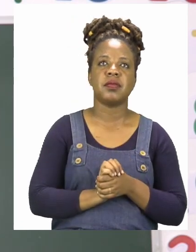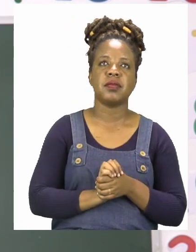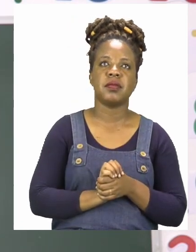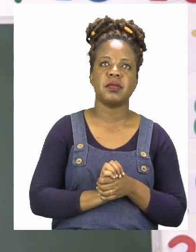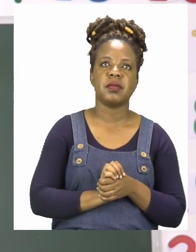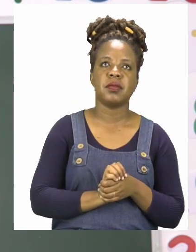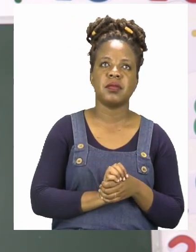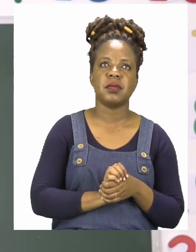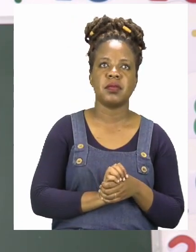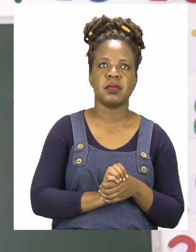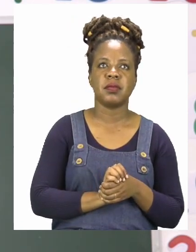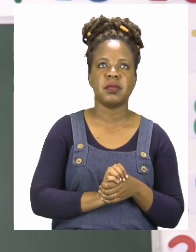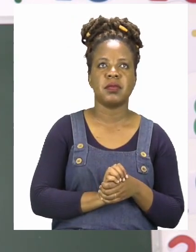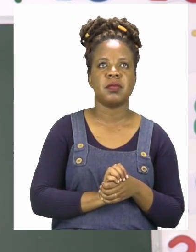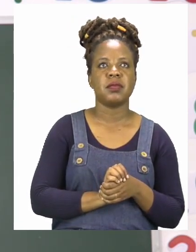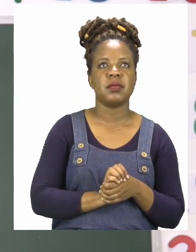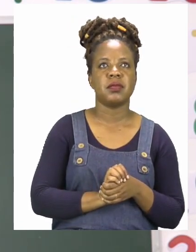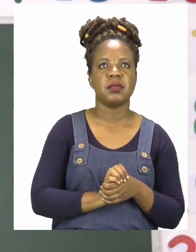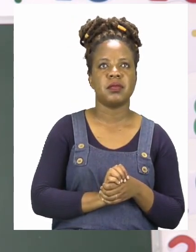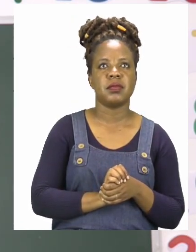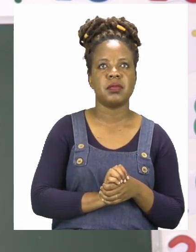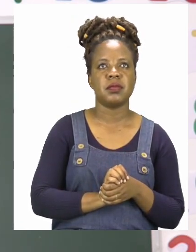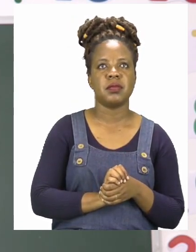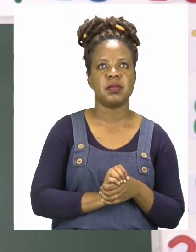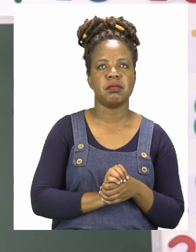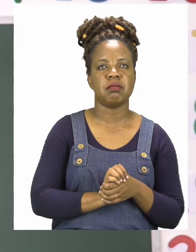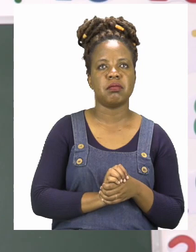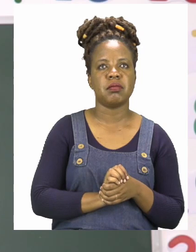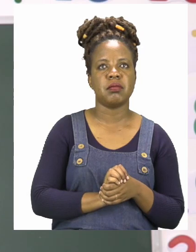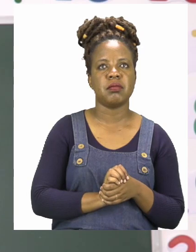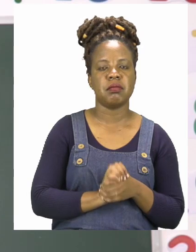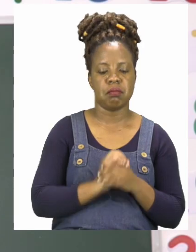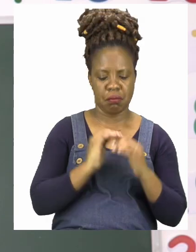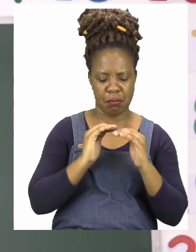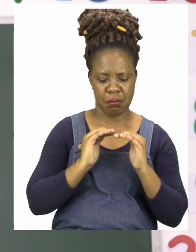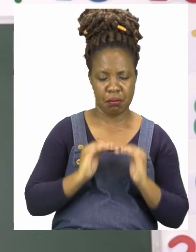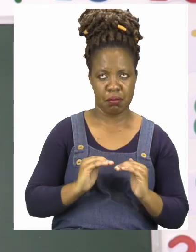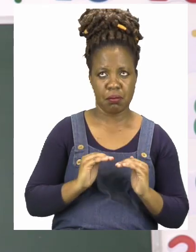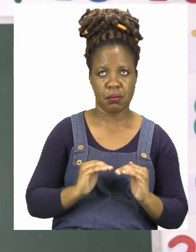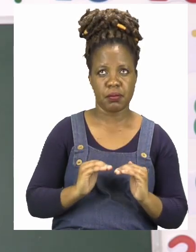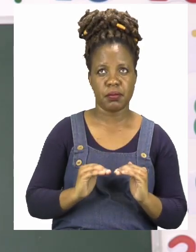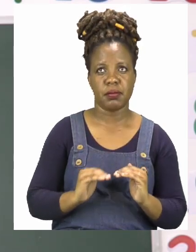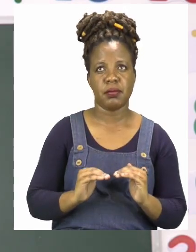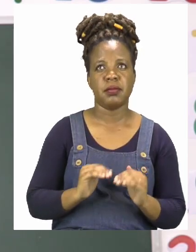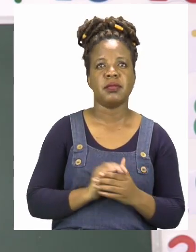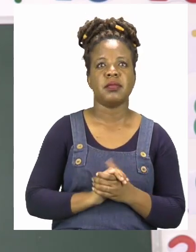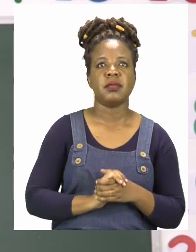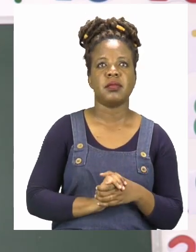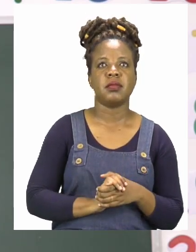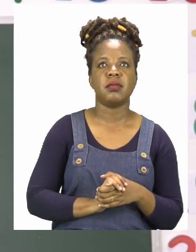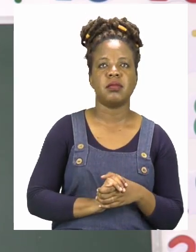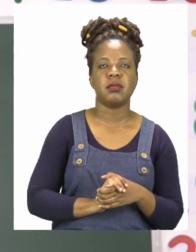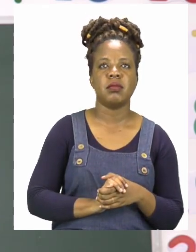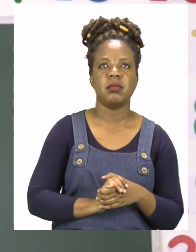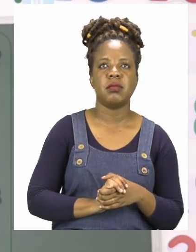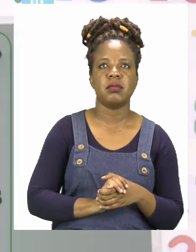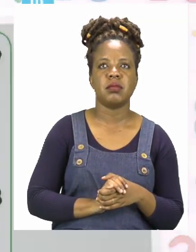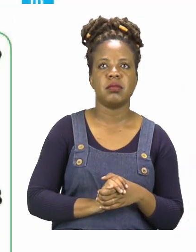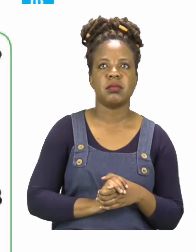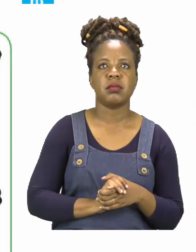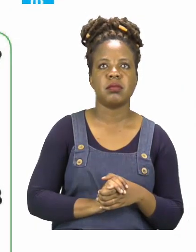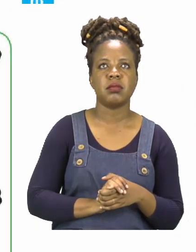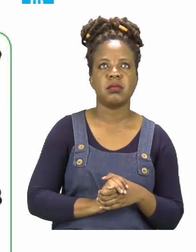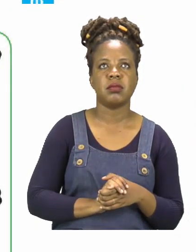that you're done with that, let's now move on to the bottom page. of the page. Your job is going